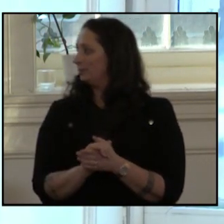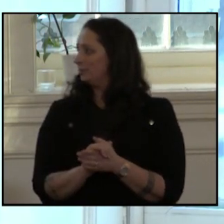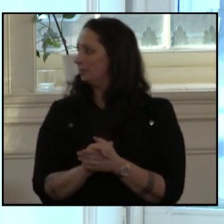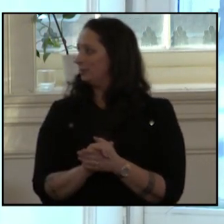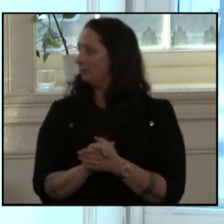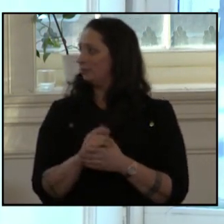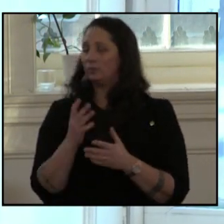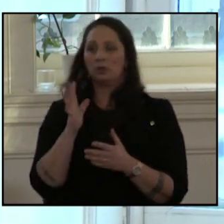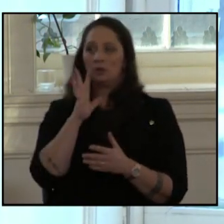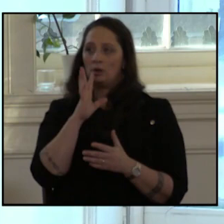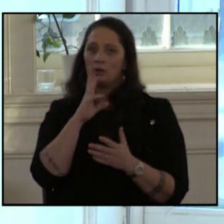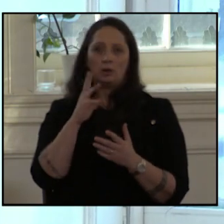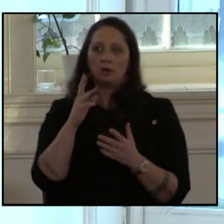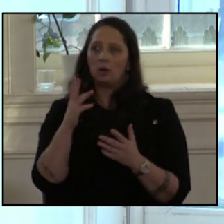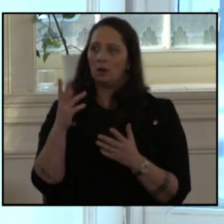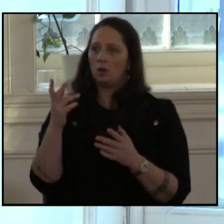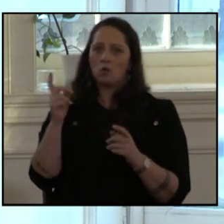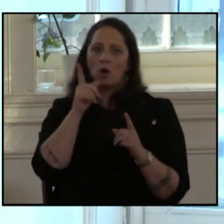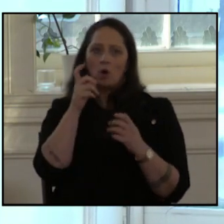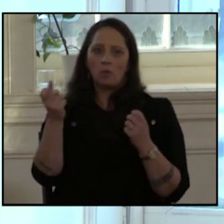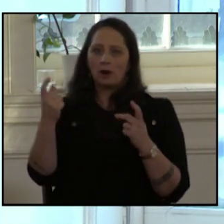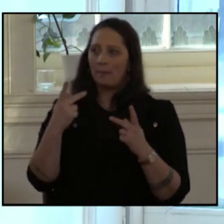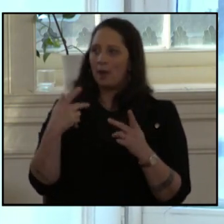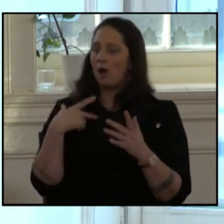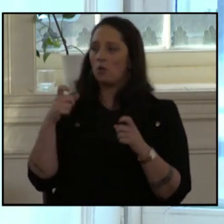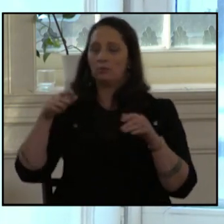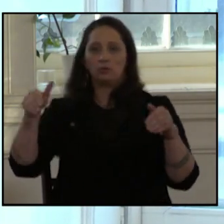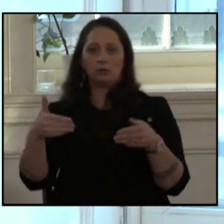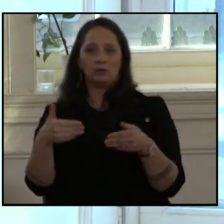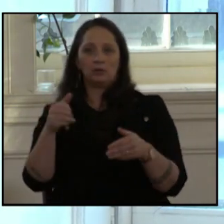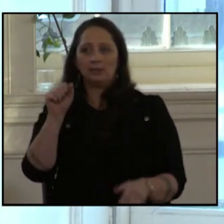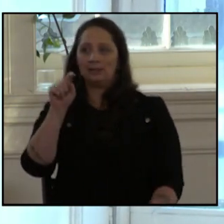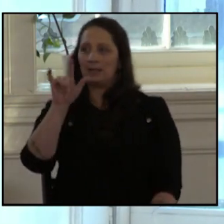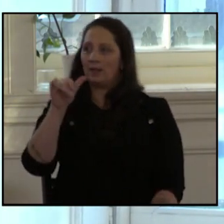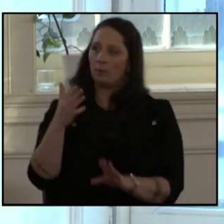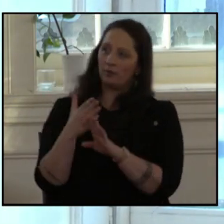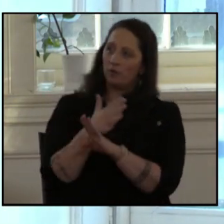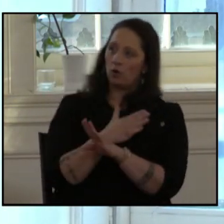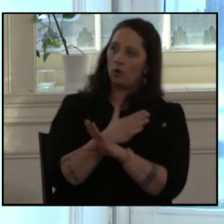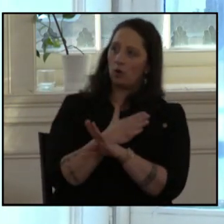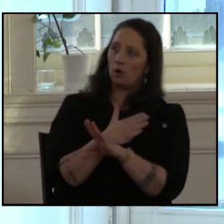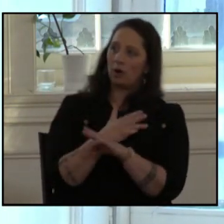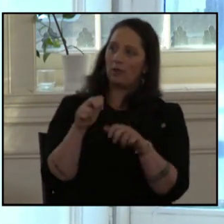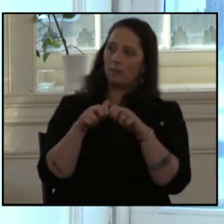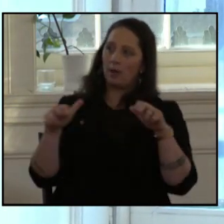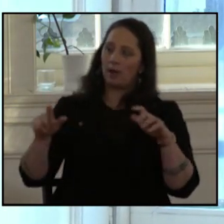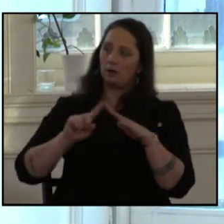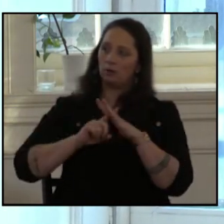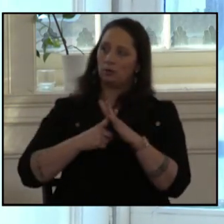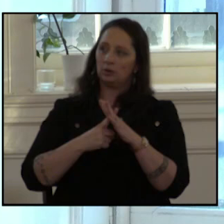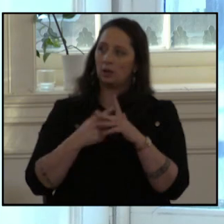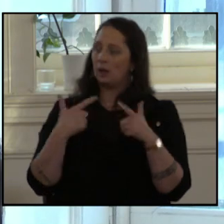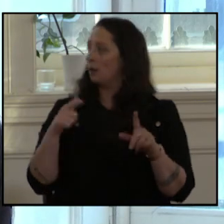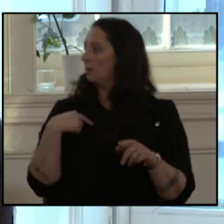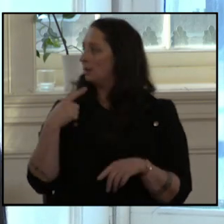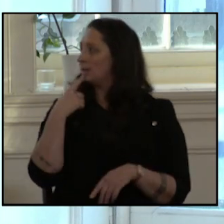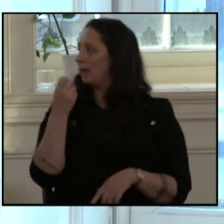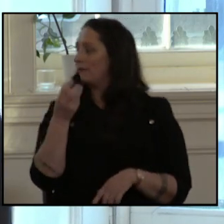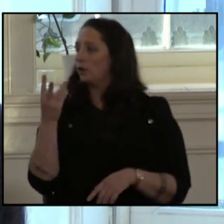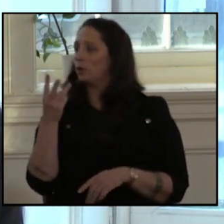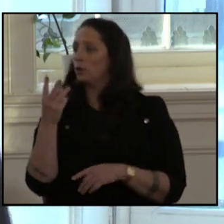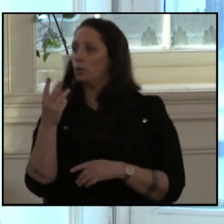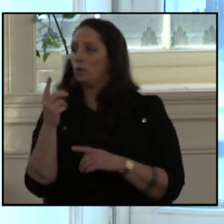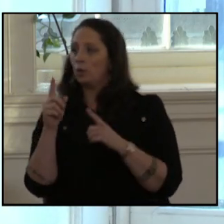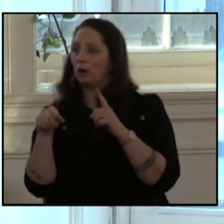Tammy, I'm going to talk about you. Come back. I was supposed to introduce Tammy before the panel started, so if you'll allow me to just say a couple of words